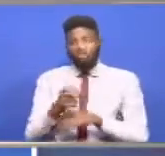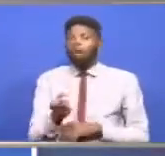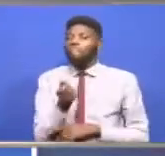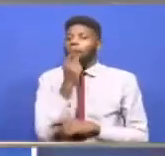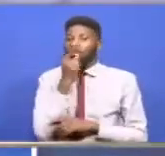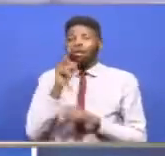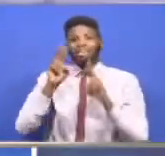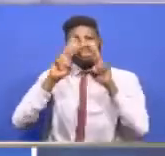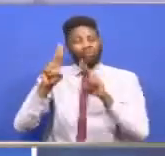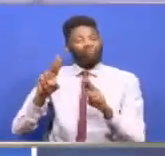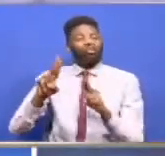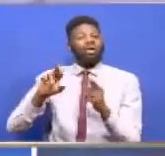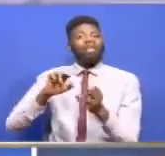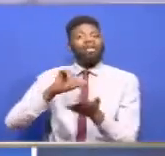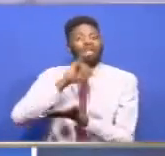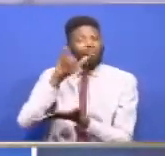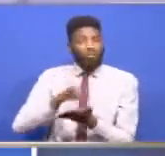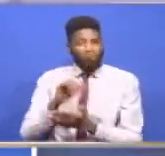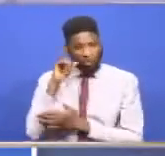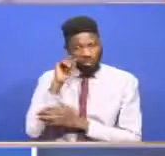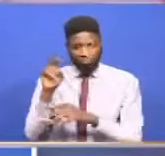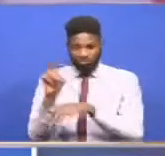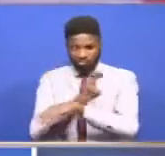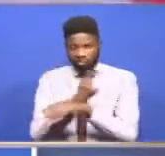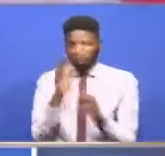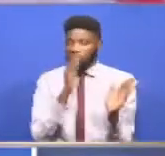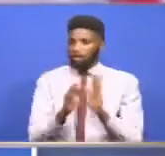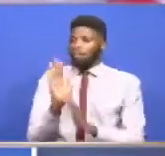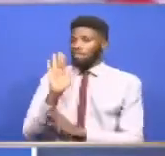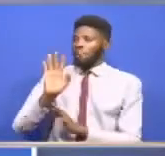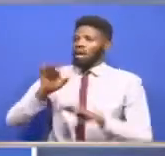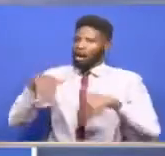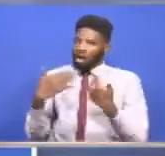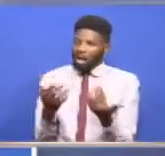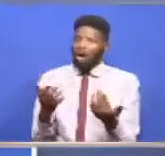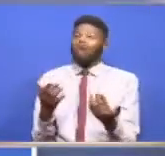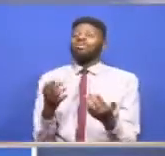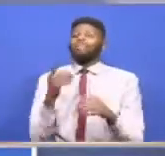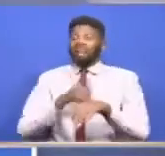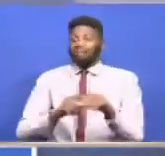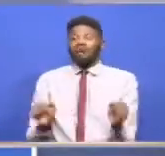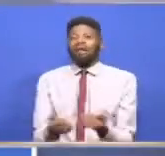Mombasa to inspect the measures put in place in preparation for resumption of passenger flights.